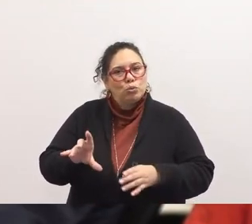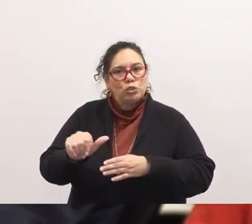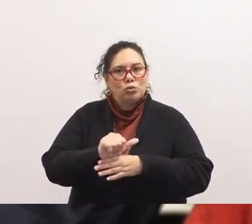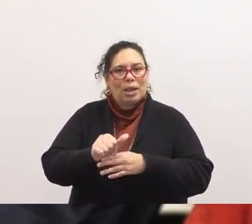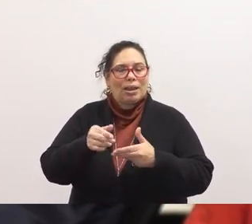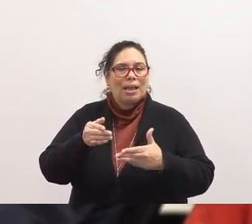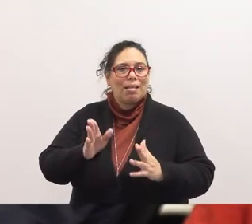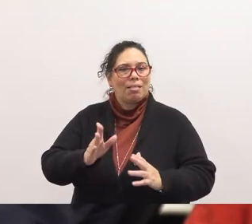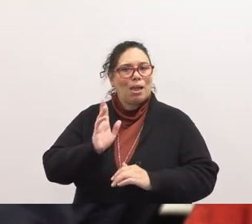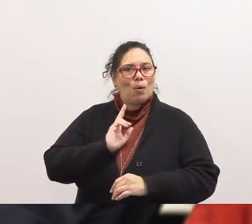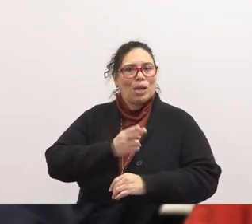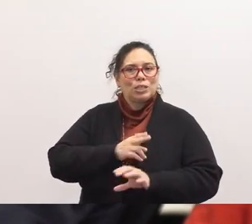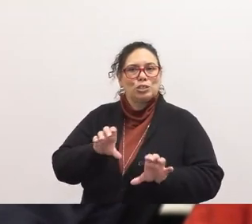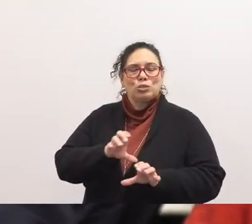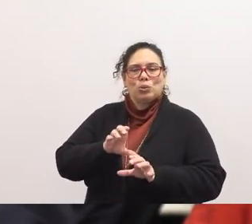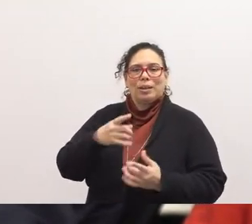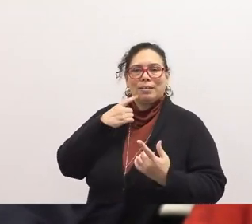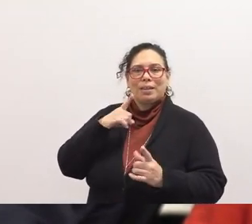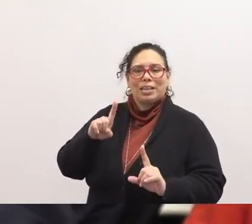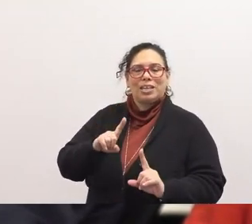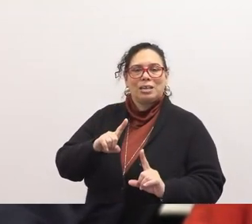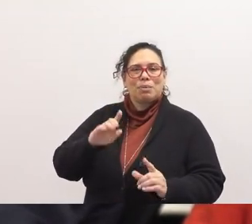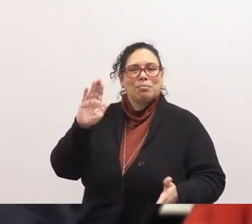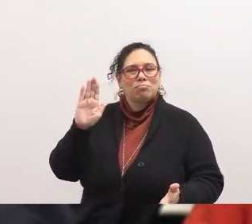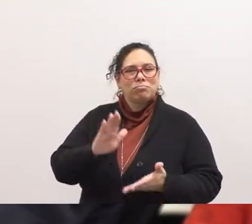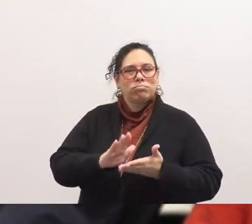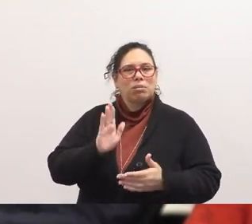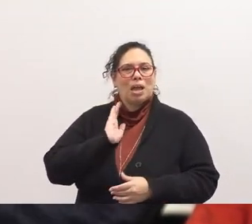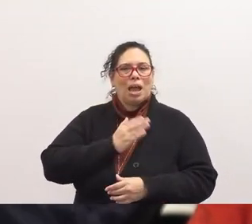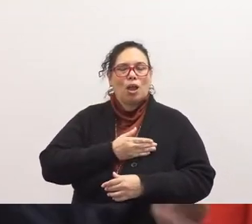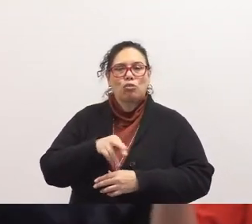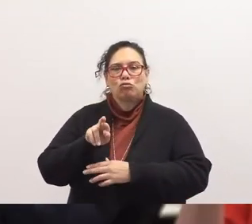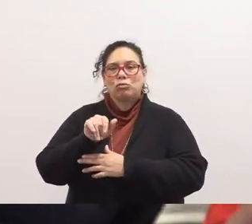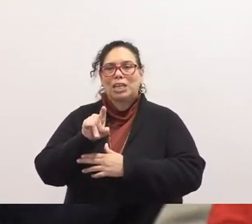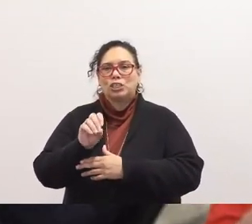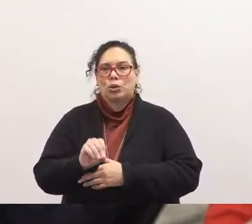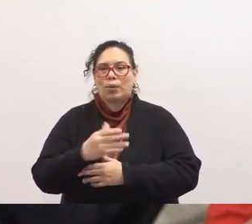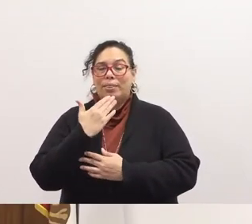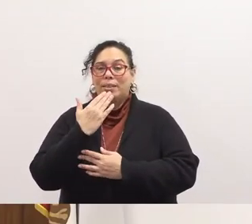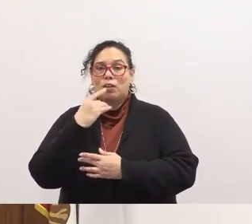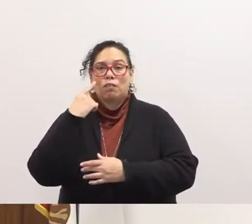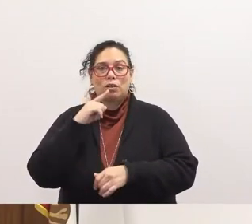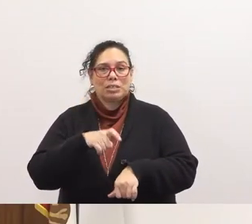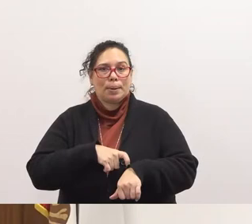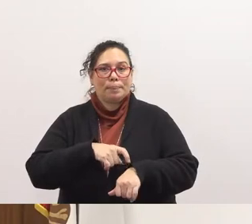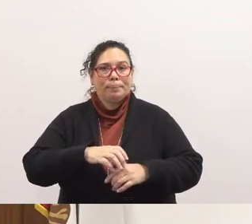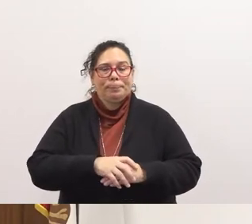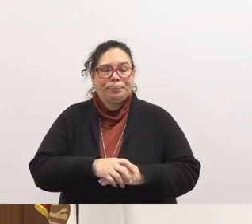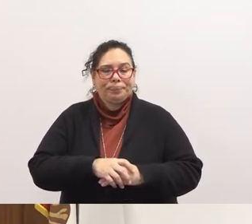to do it effectively by lowering our ratios. Thank you for your time and consideration.